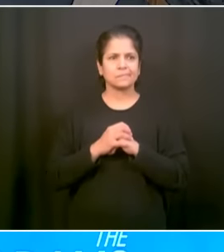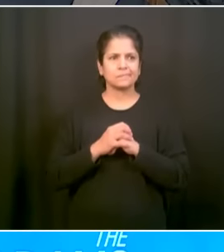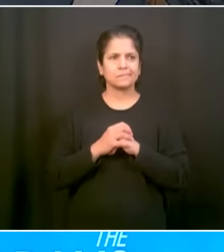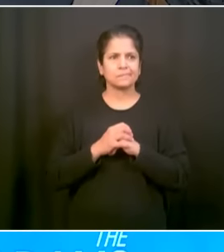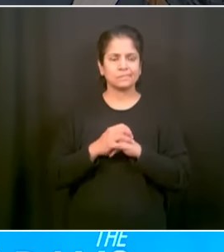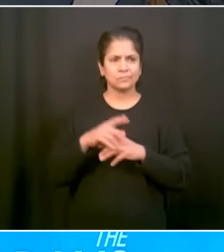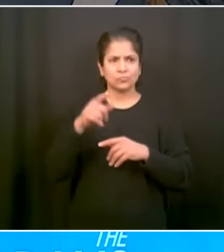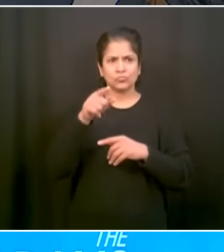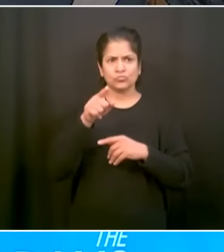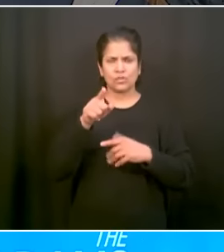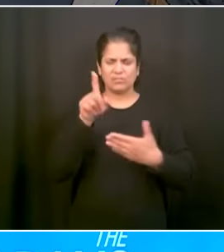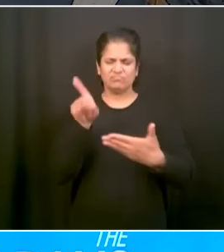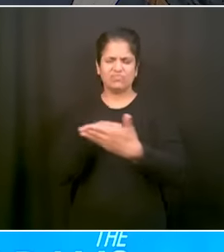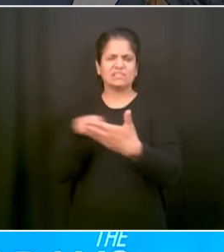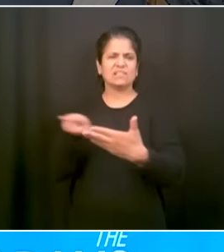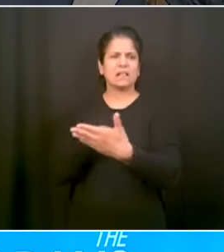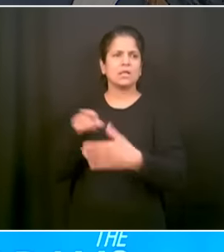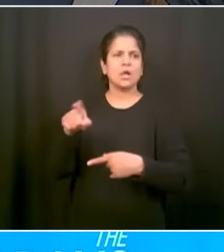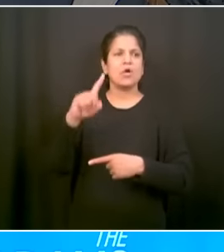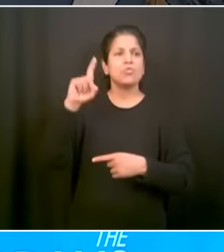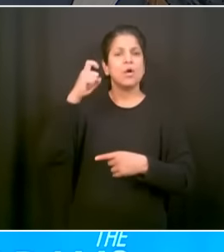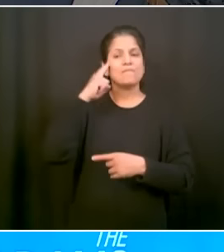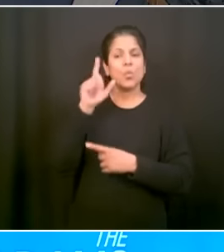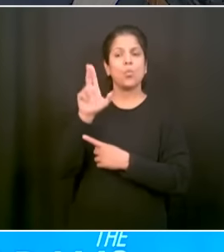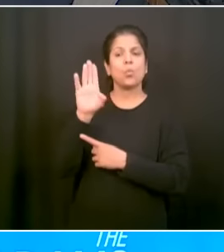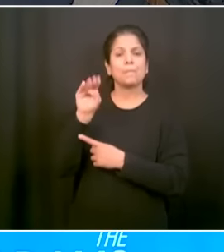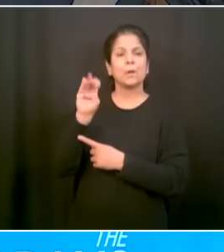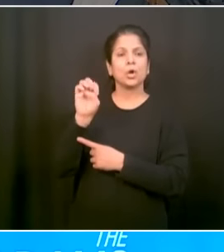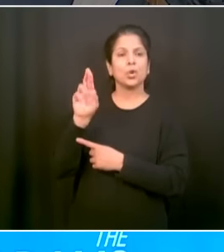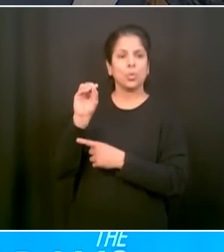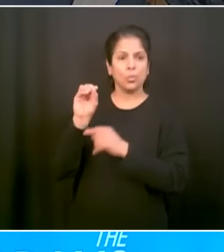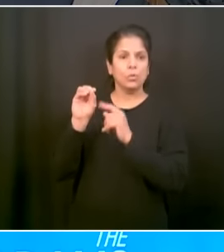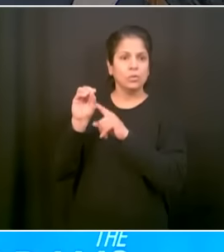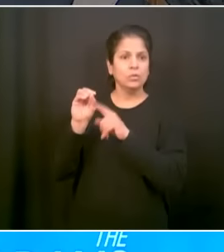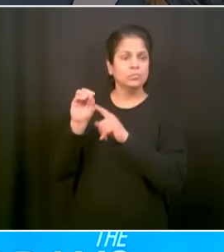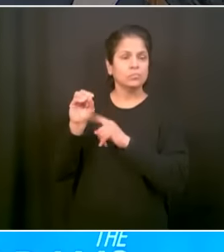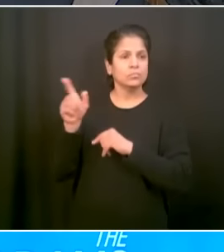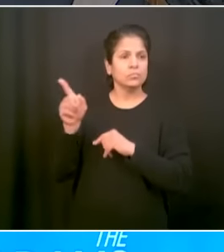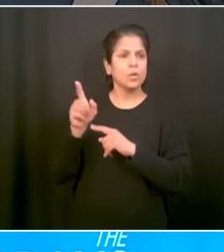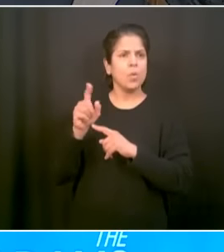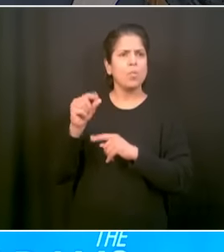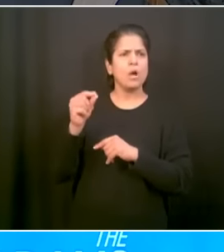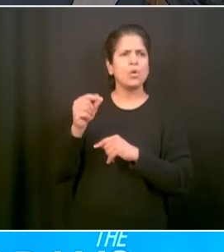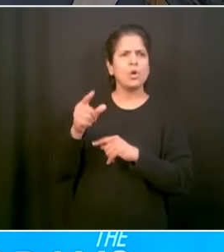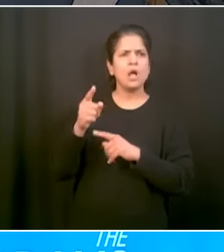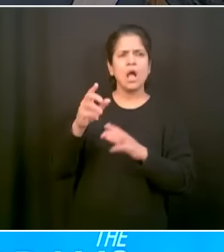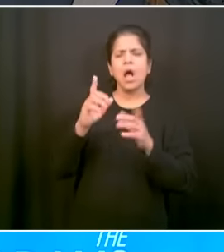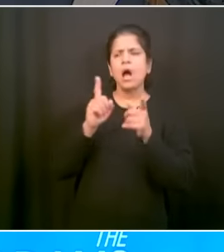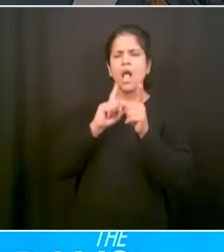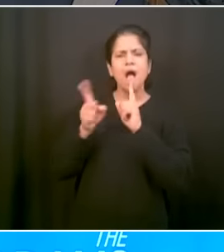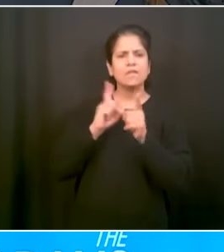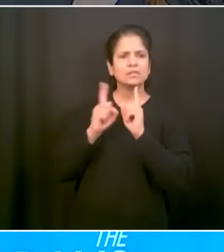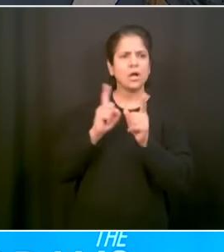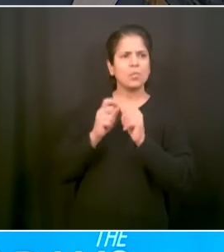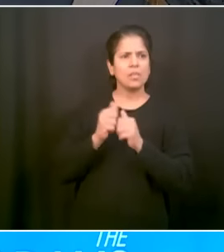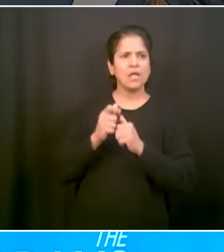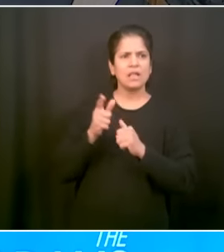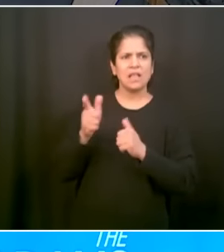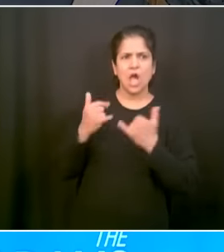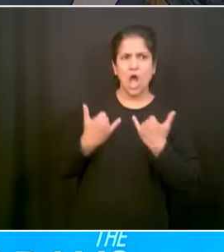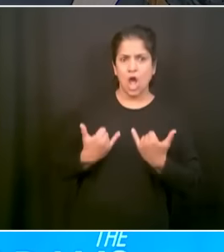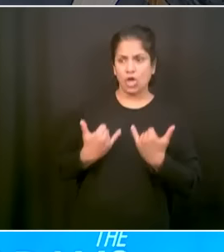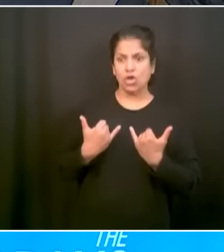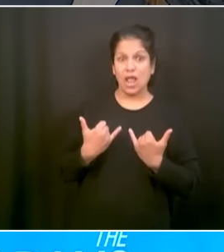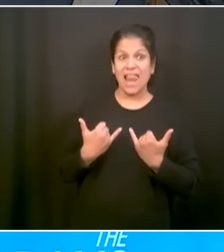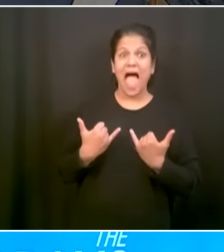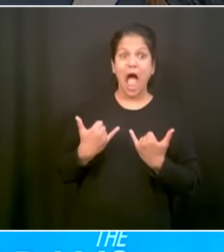York City, but he has been the governor since August 2021. What have your conversations been like with Governor Kathy Hochul about what the city is owed, while also